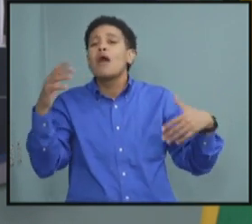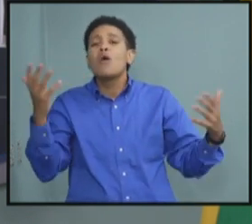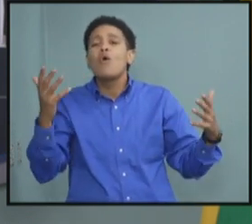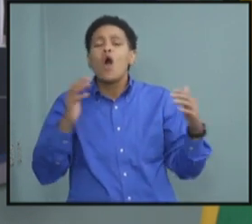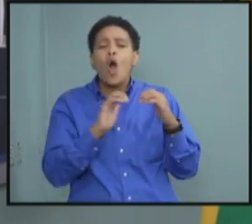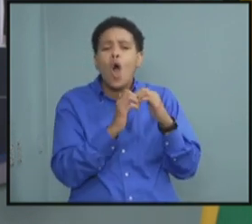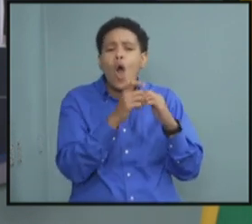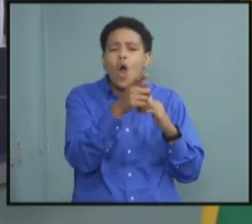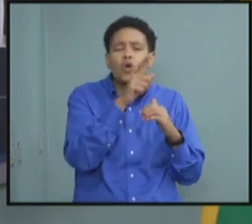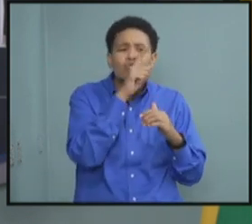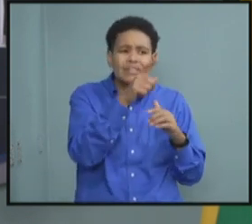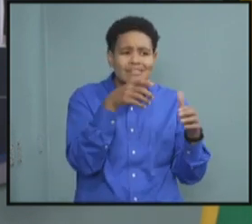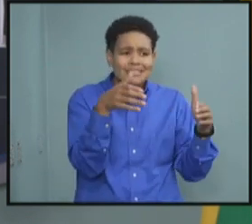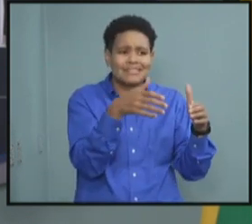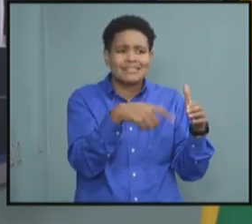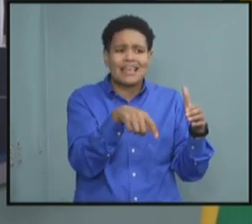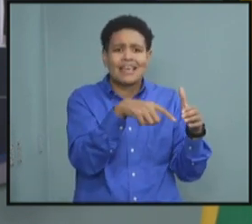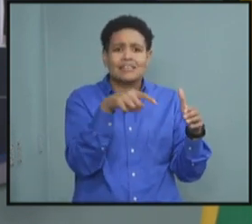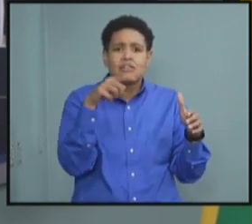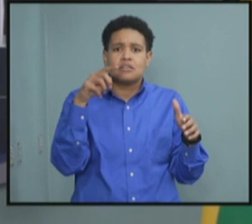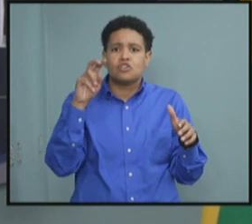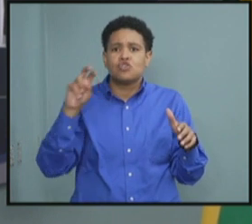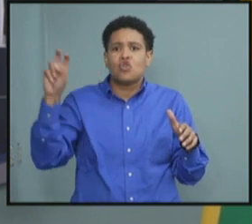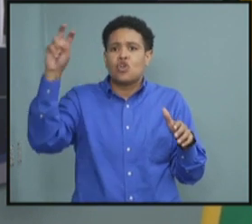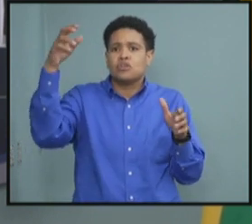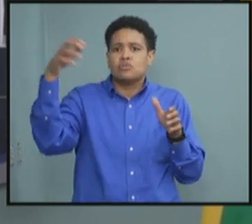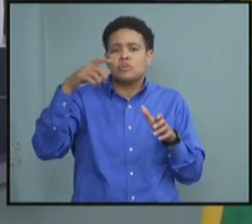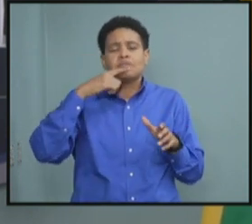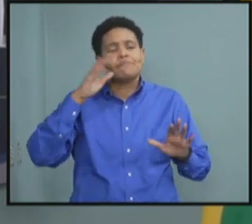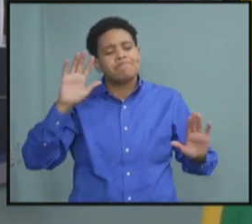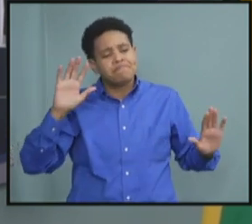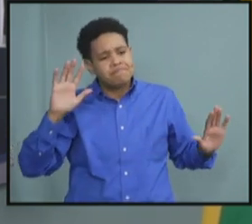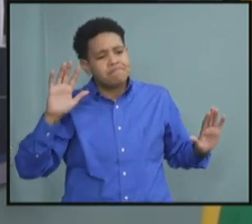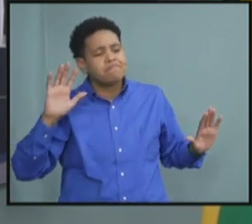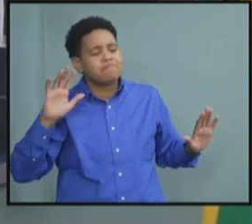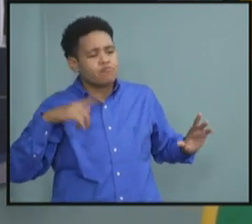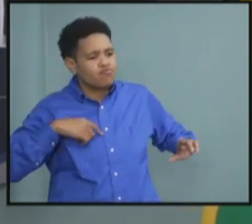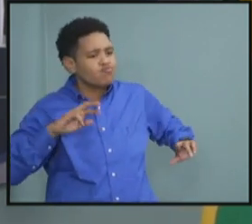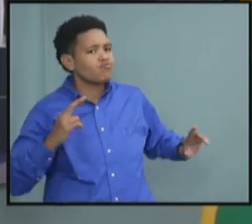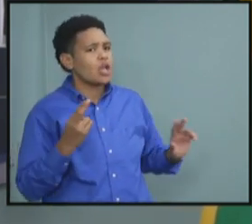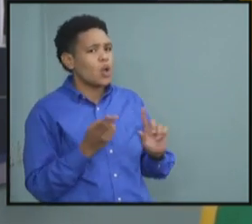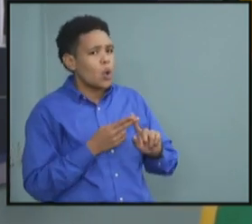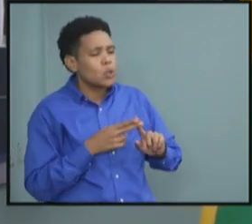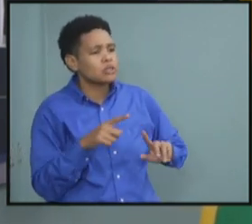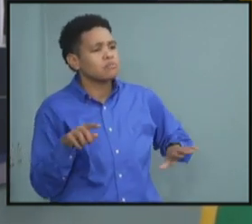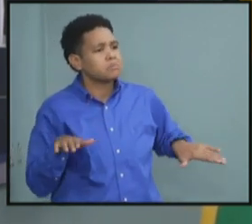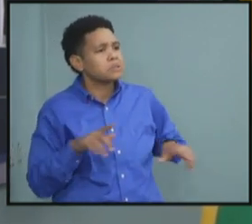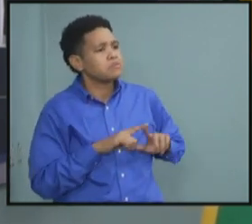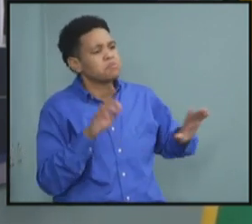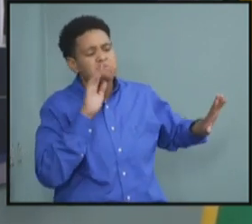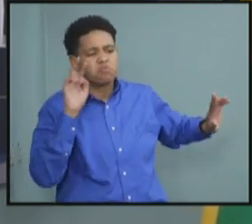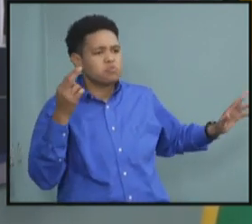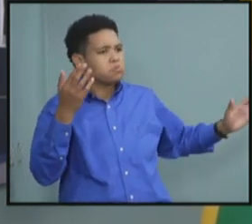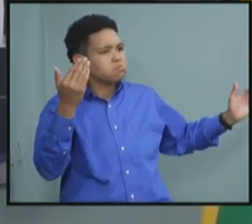how the sector itself indicates to us their own readiness for return to